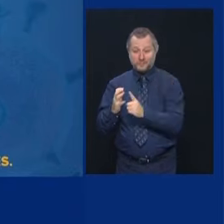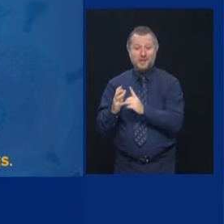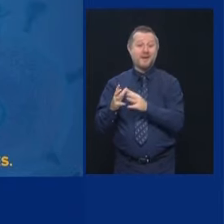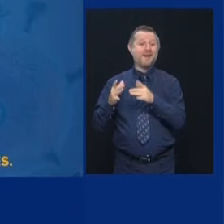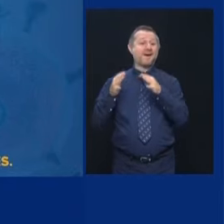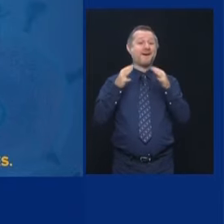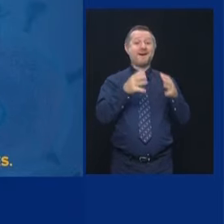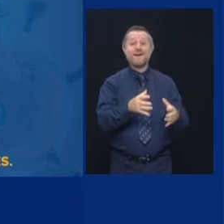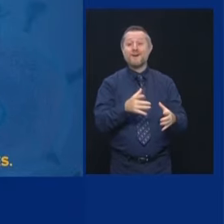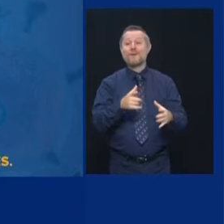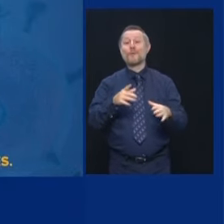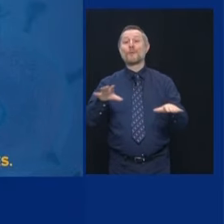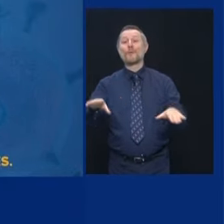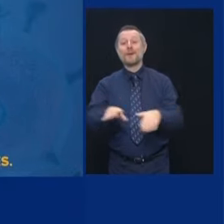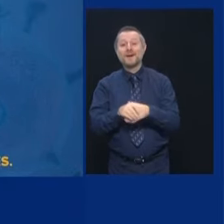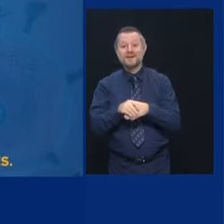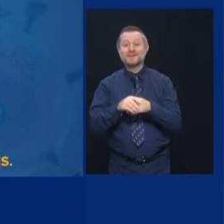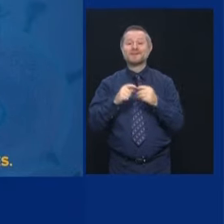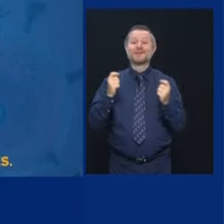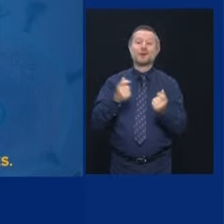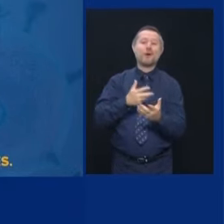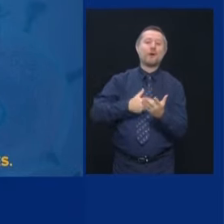people.